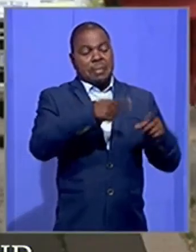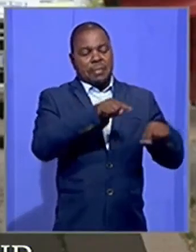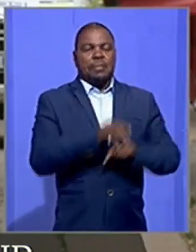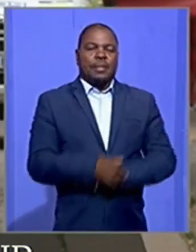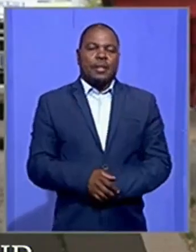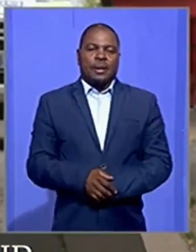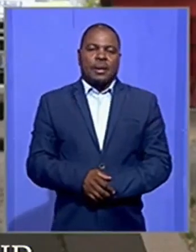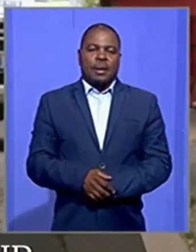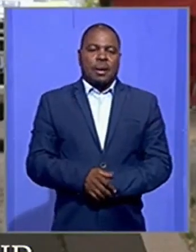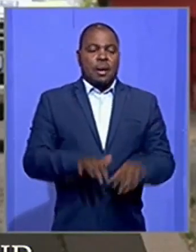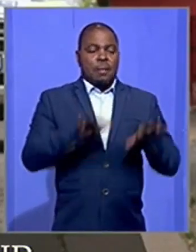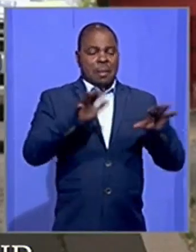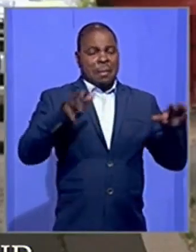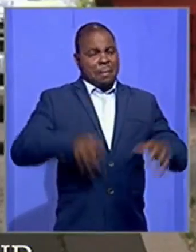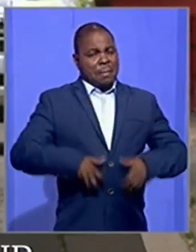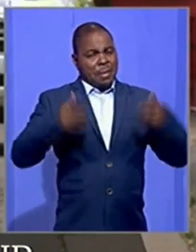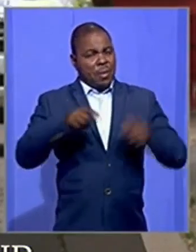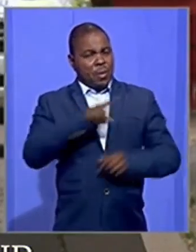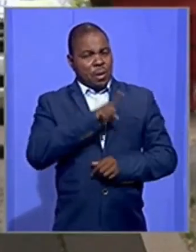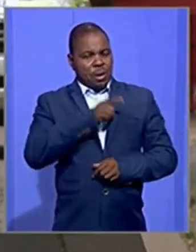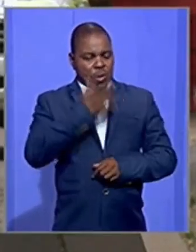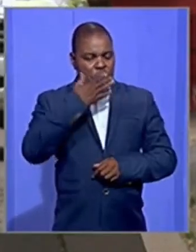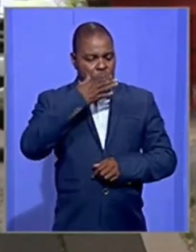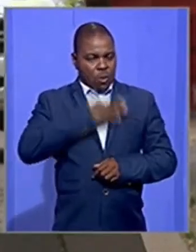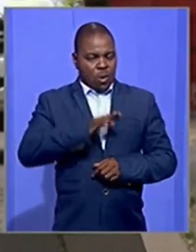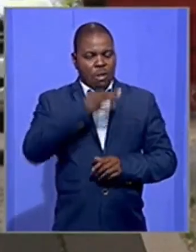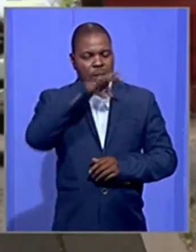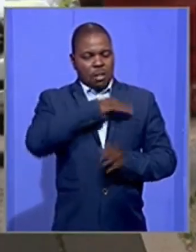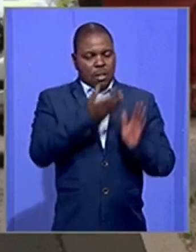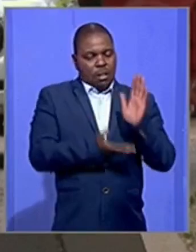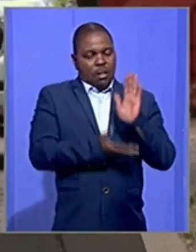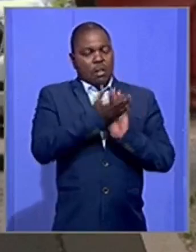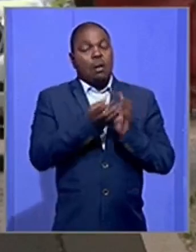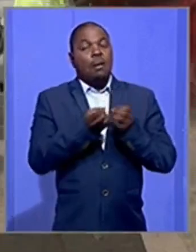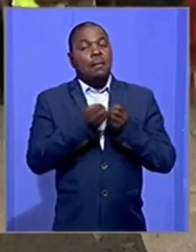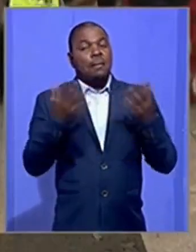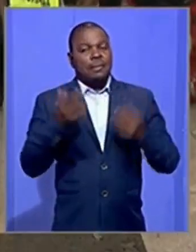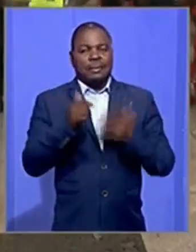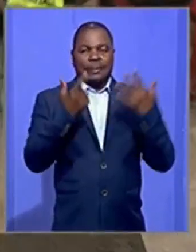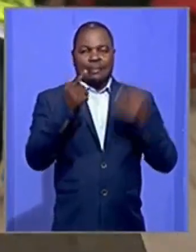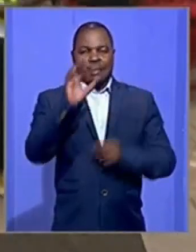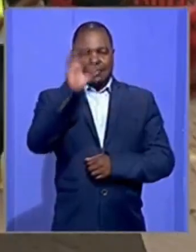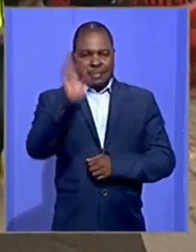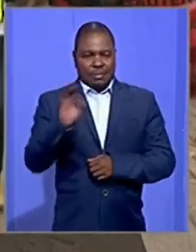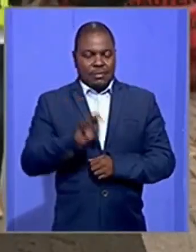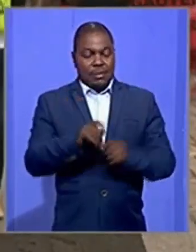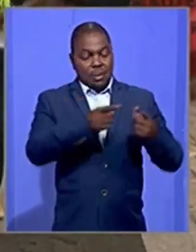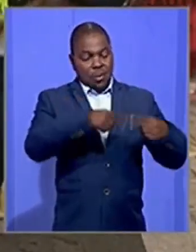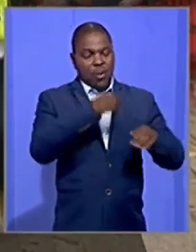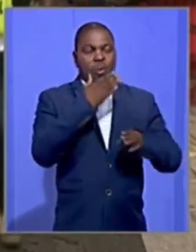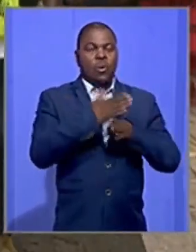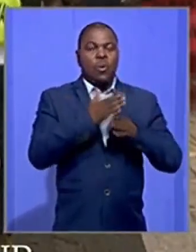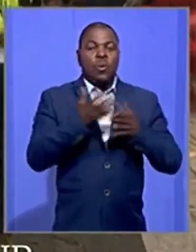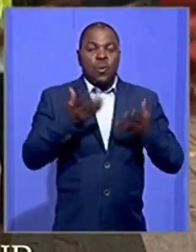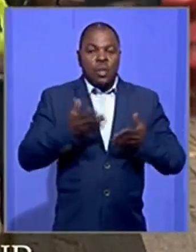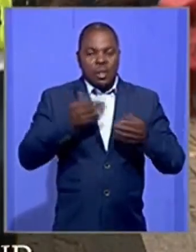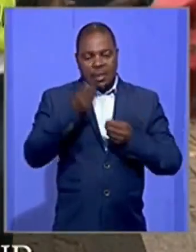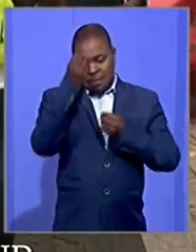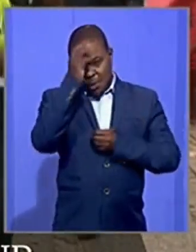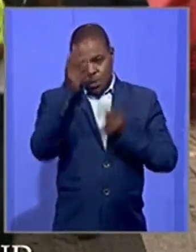Ba shakgetse jaaka ba lopa go okelediwa dituelo ka diperesente di le 7. Badiri bano ba University of Pretoria